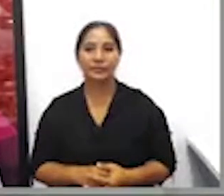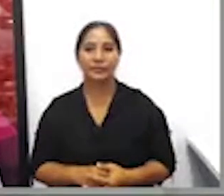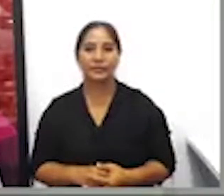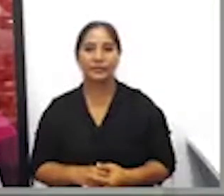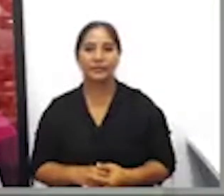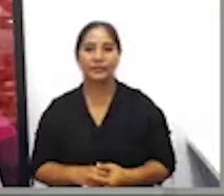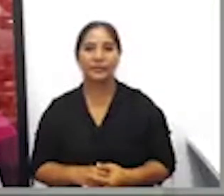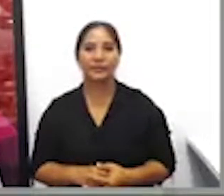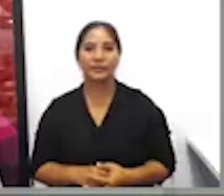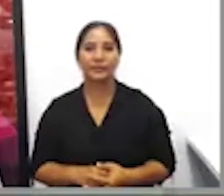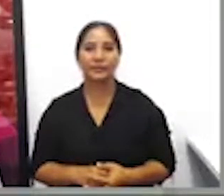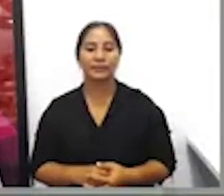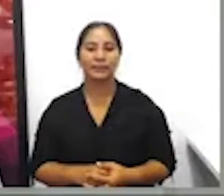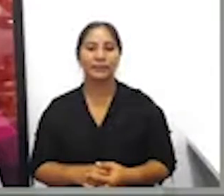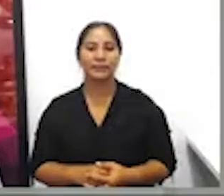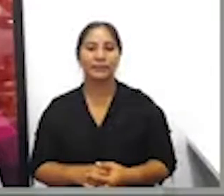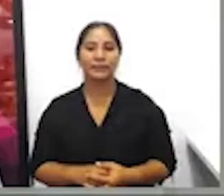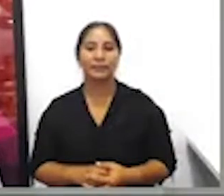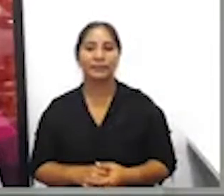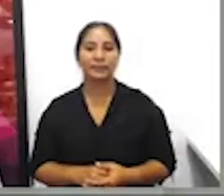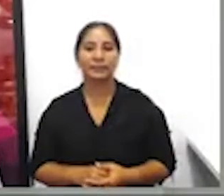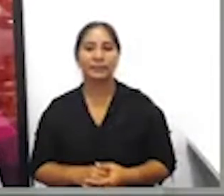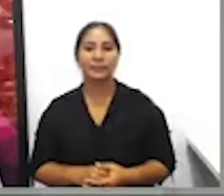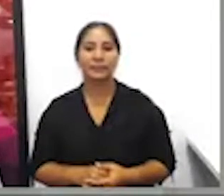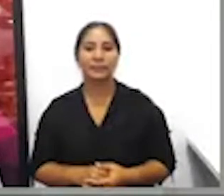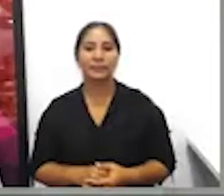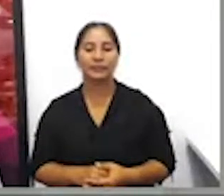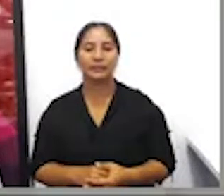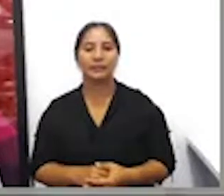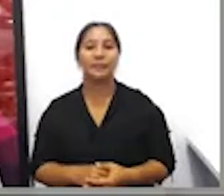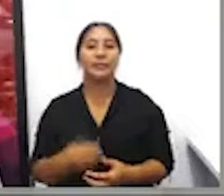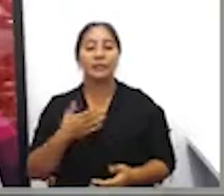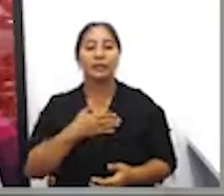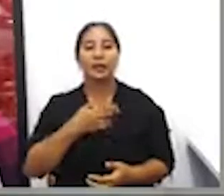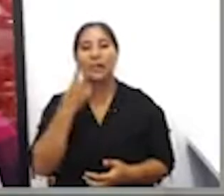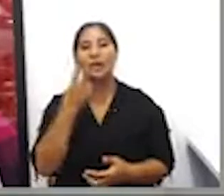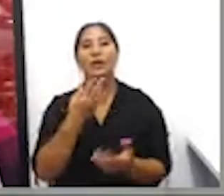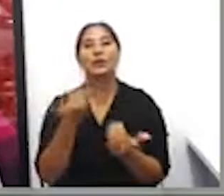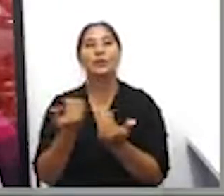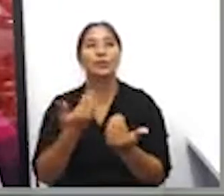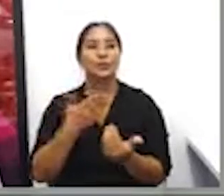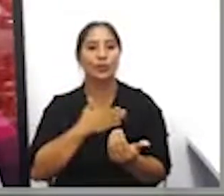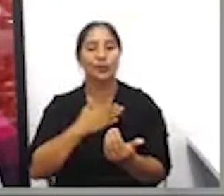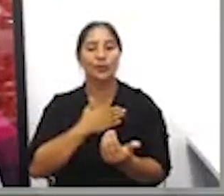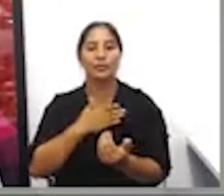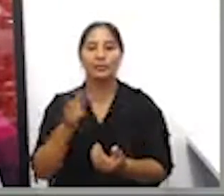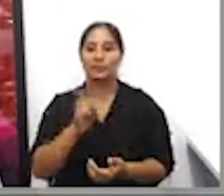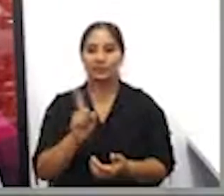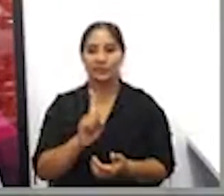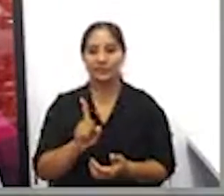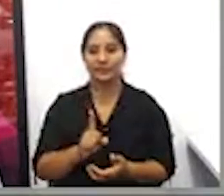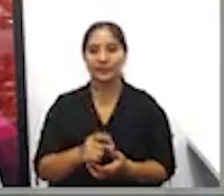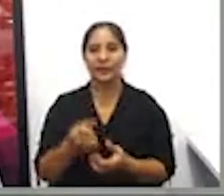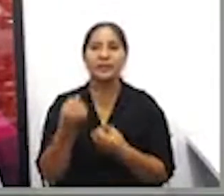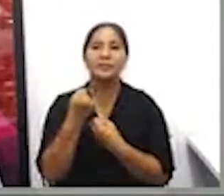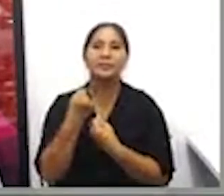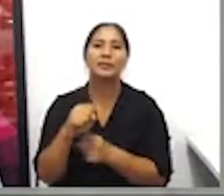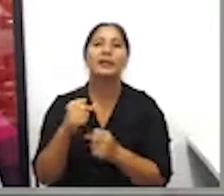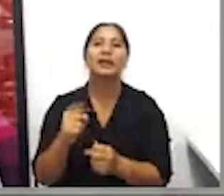work against human trafficking. She supports people who are trying to get asylum and entry into our